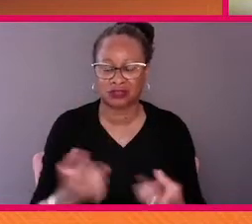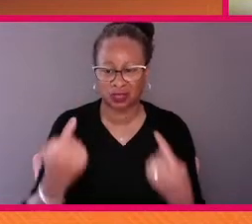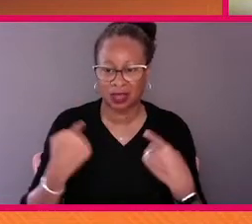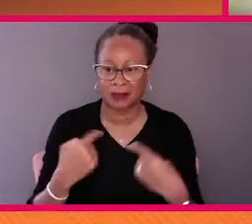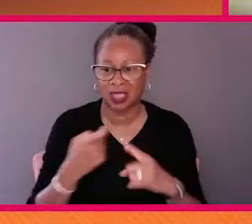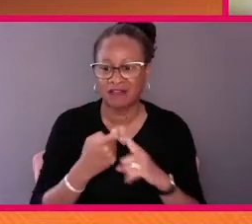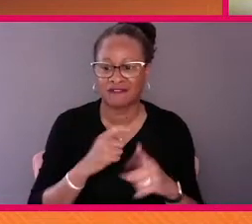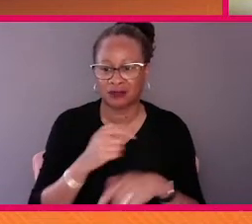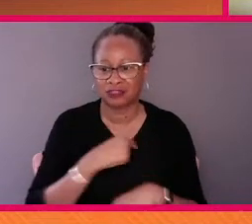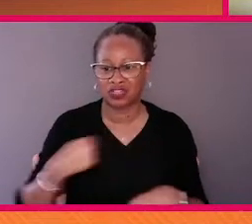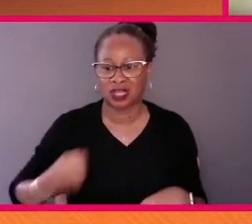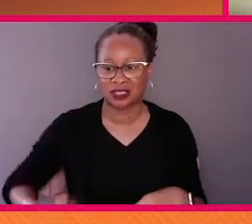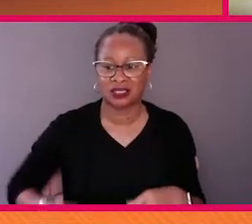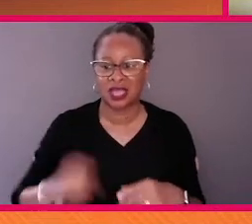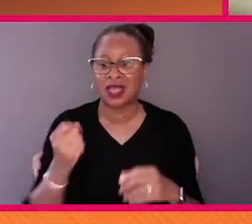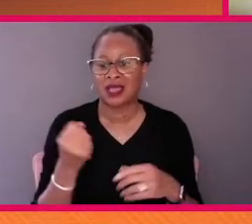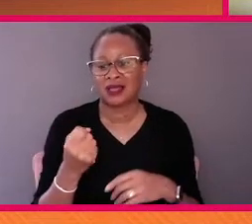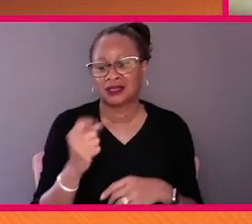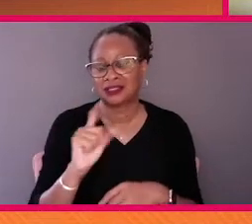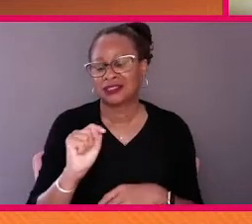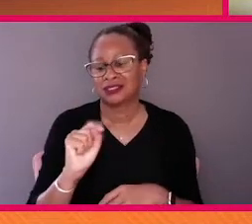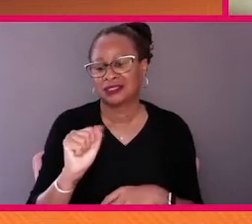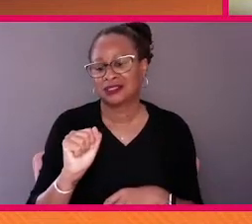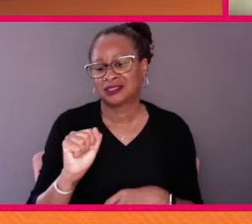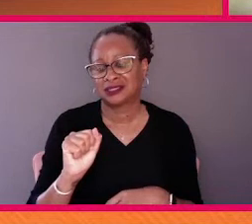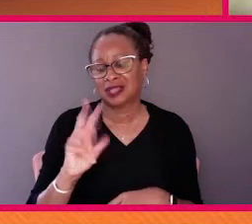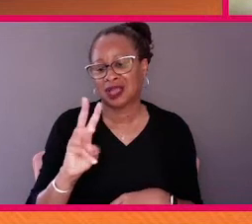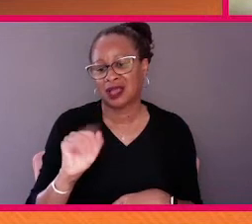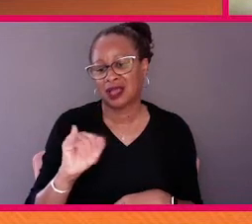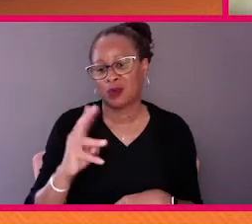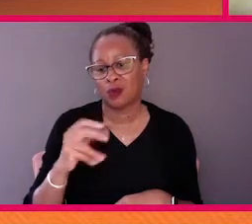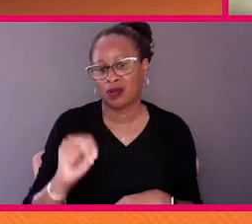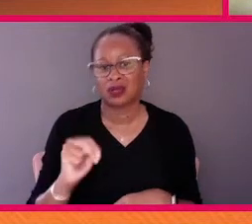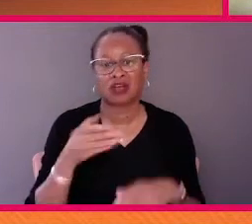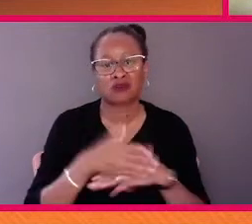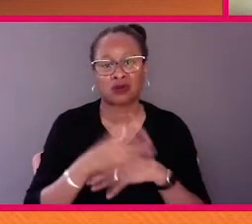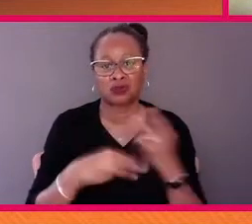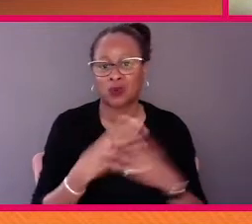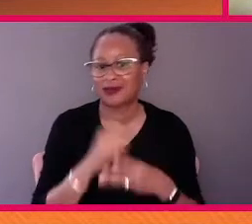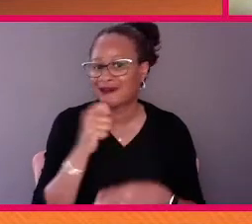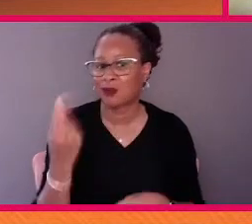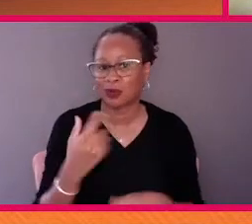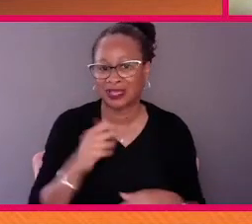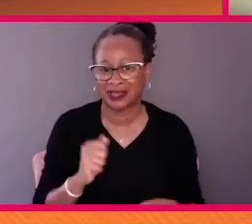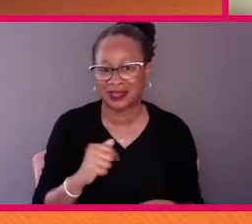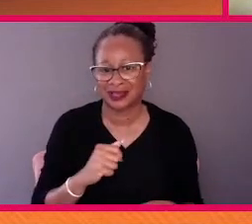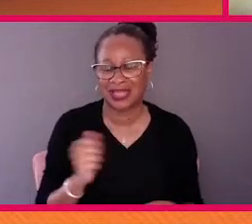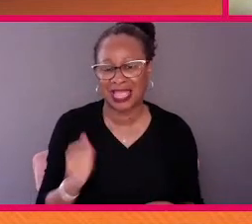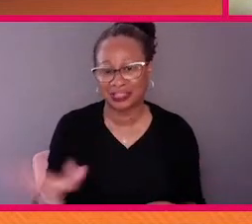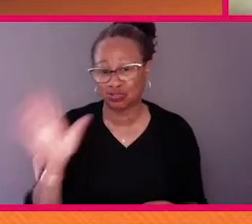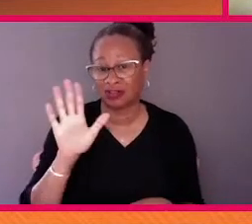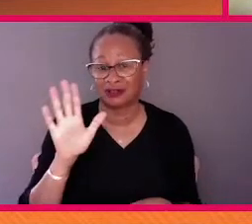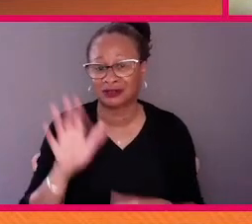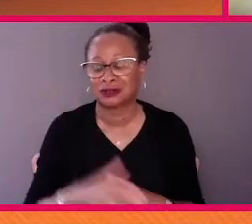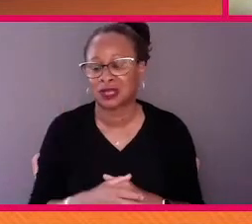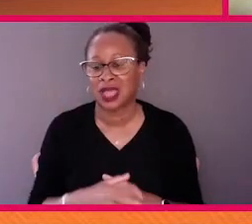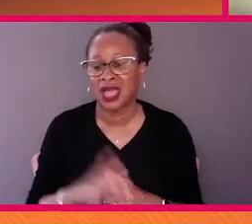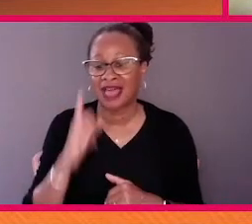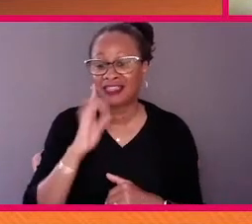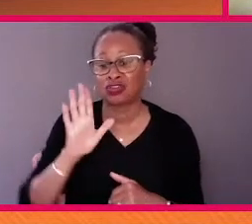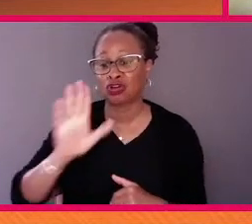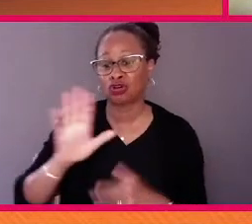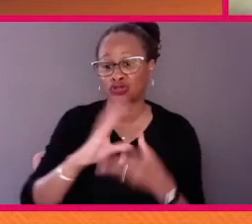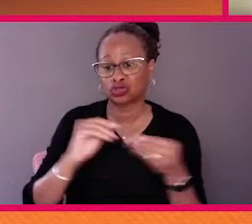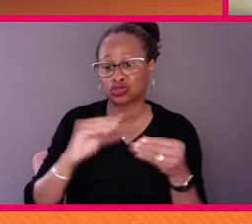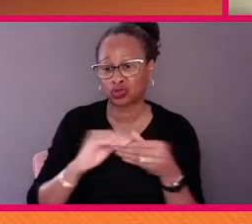China, Taiwan, all across the world, not just from Asia. I think her story definitely